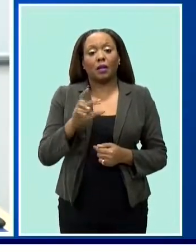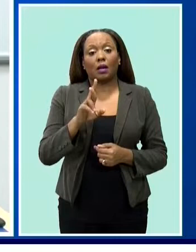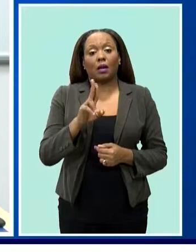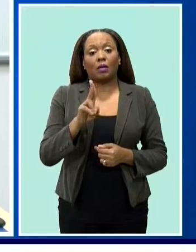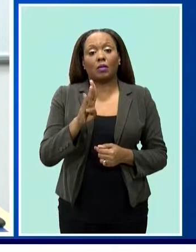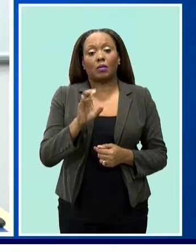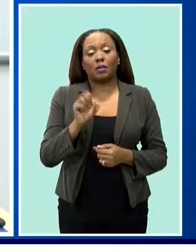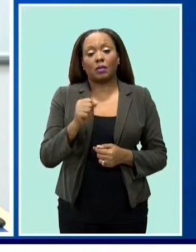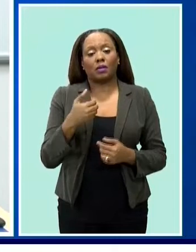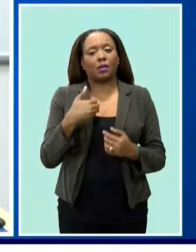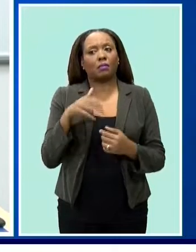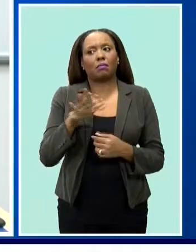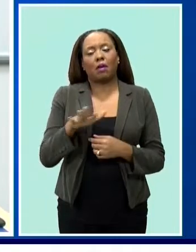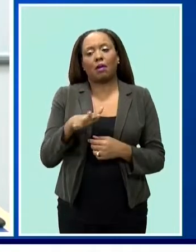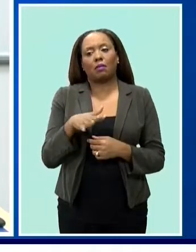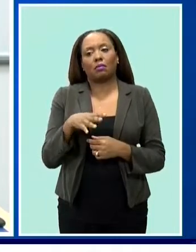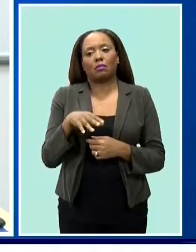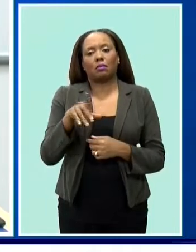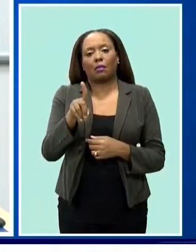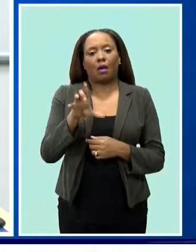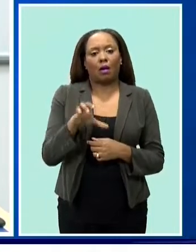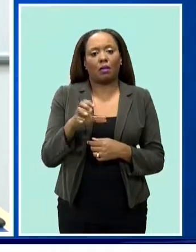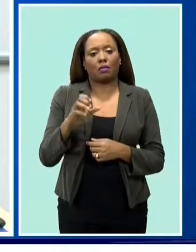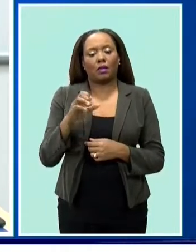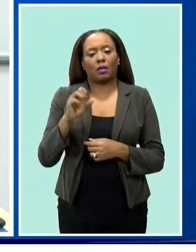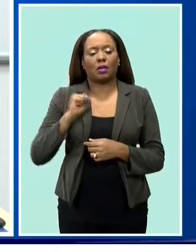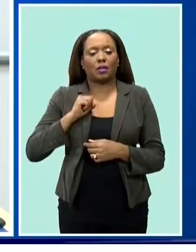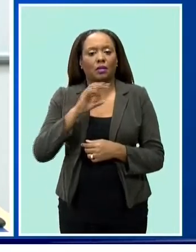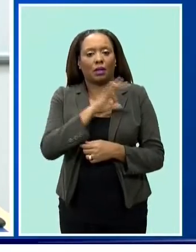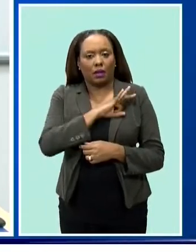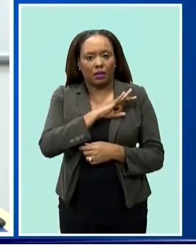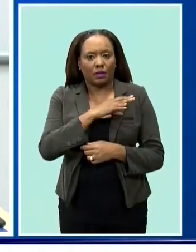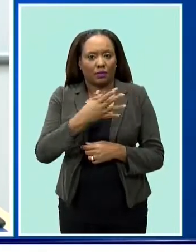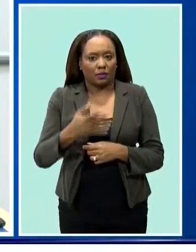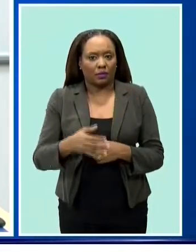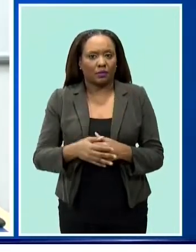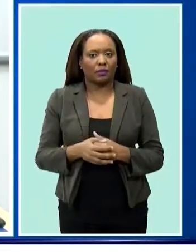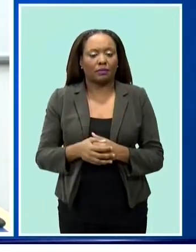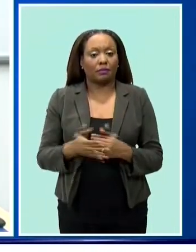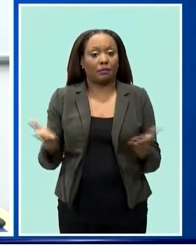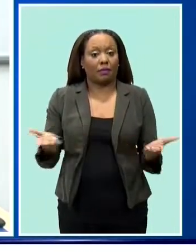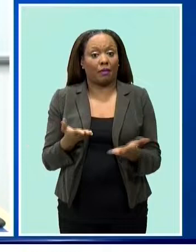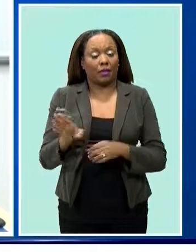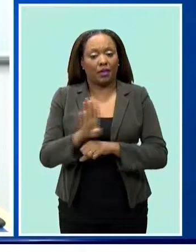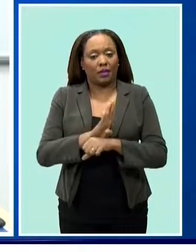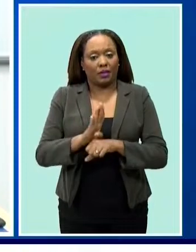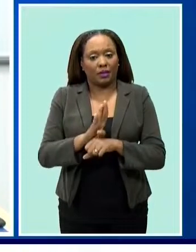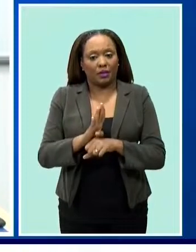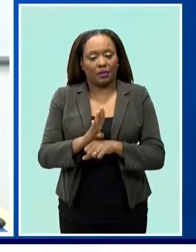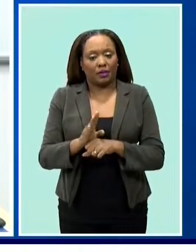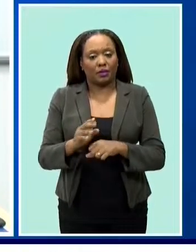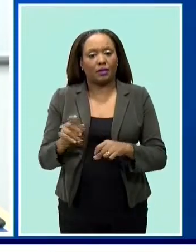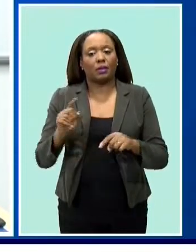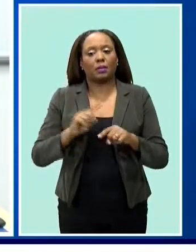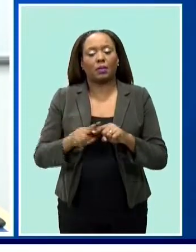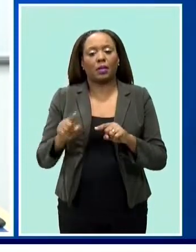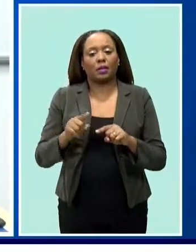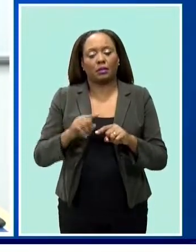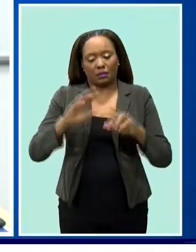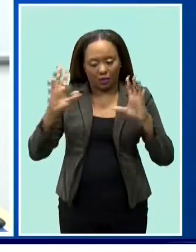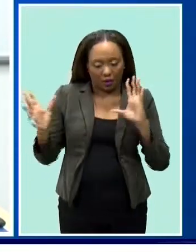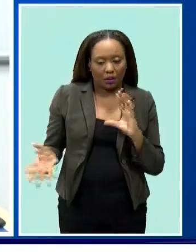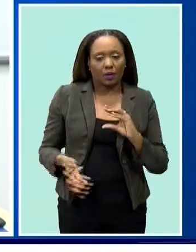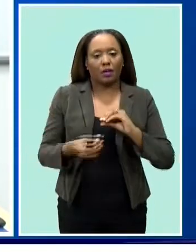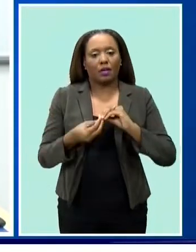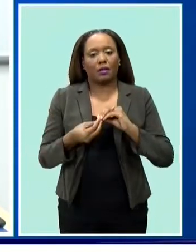100 employees, direct employment level of some 100 employees in this country. But when we look at indirect